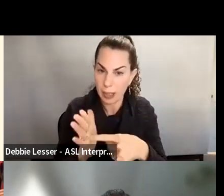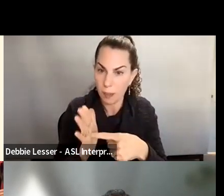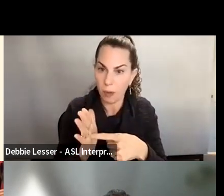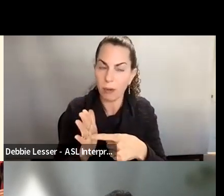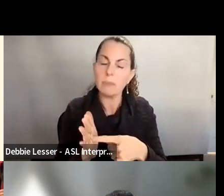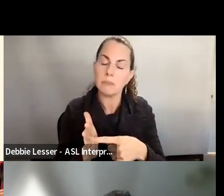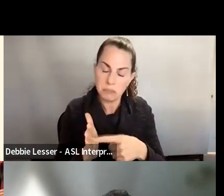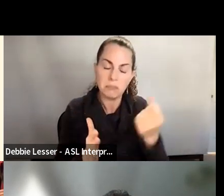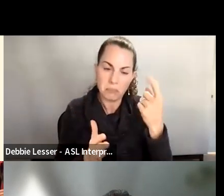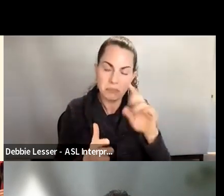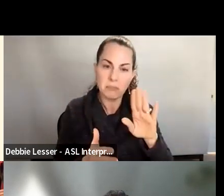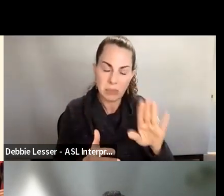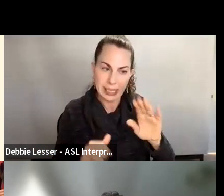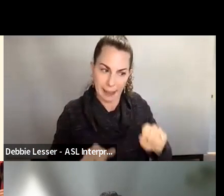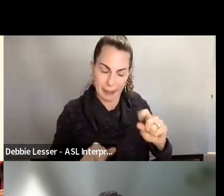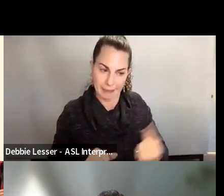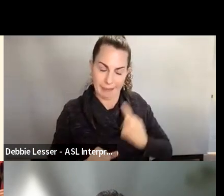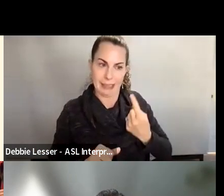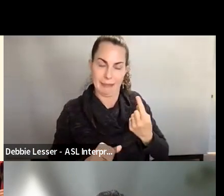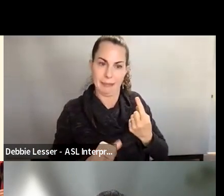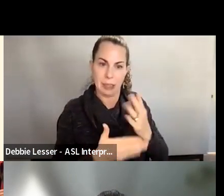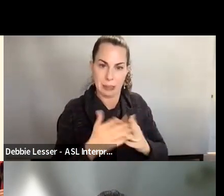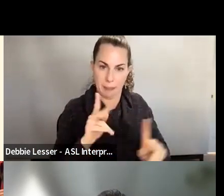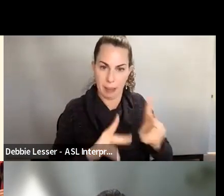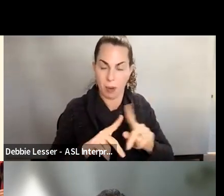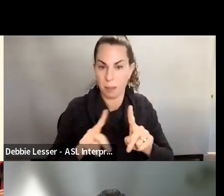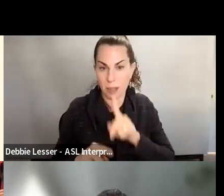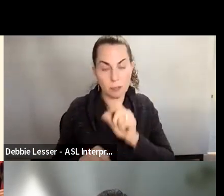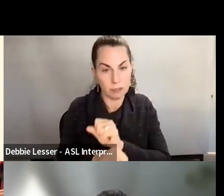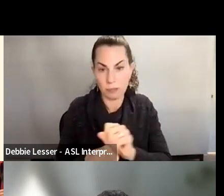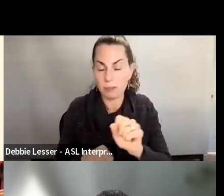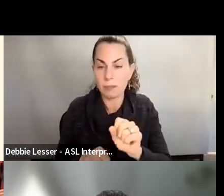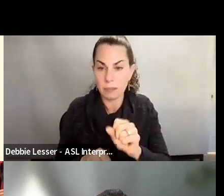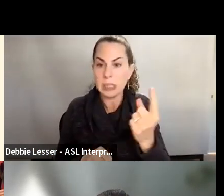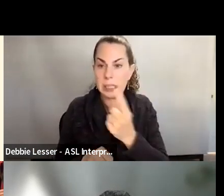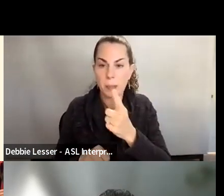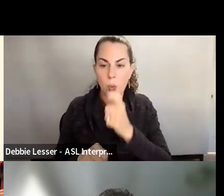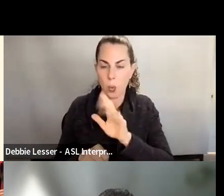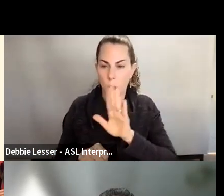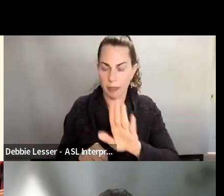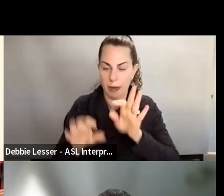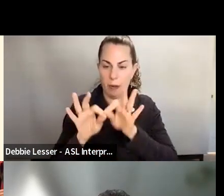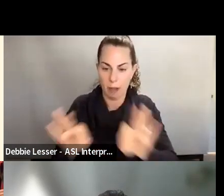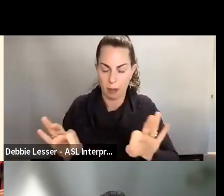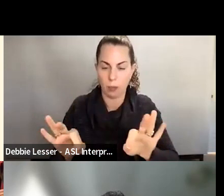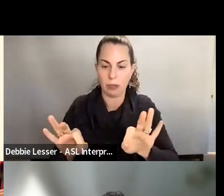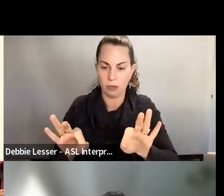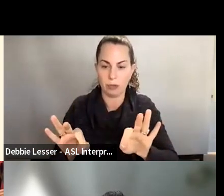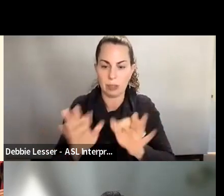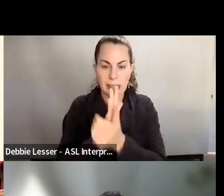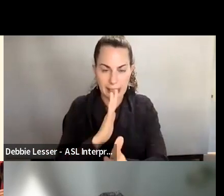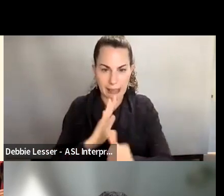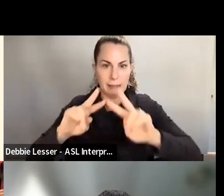to people, but that is a reality. Someone who has had their language skills assessed with a verified